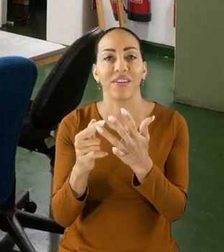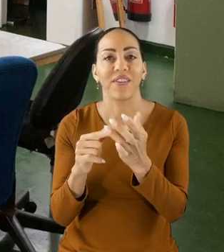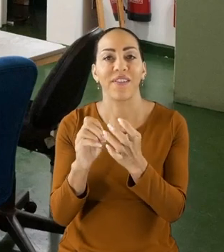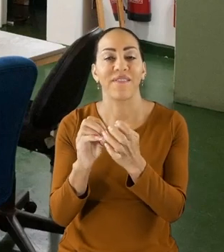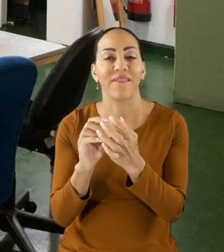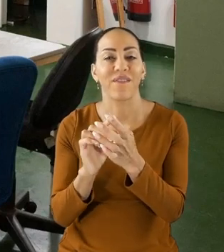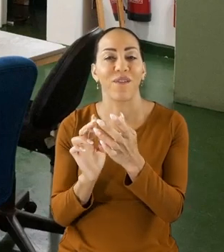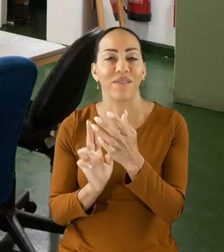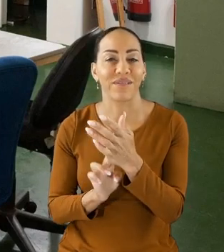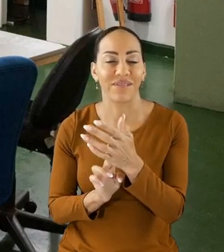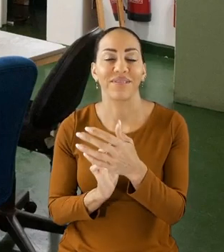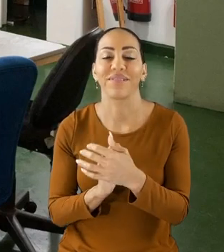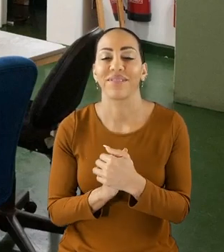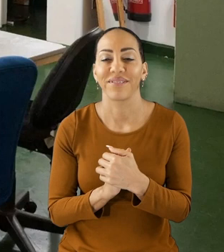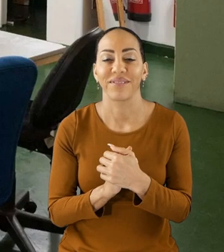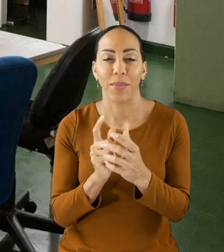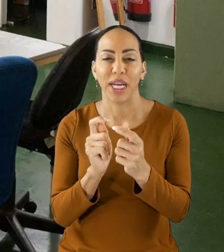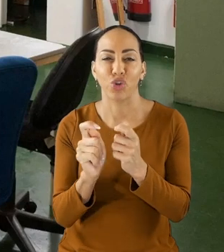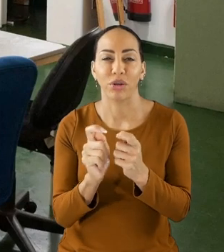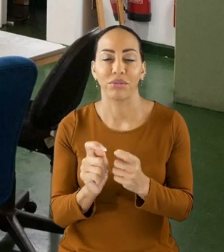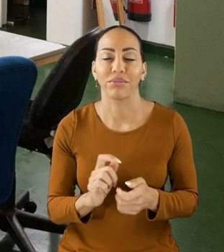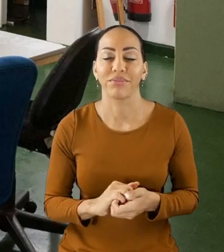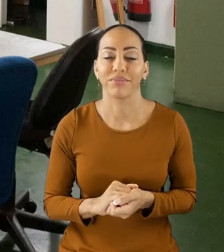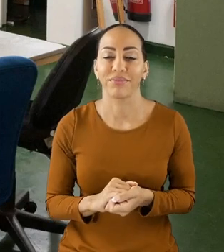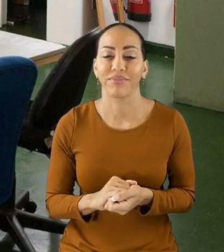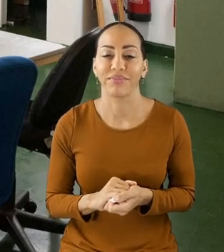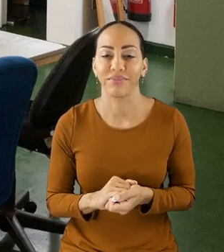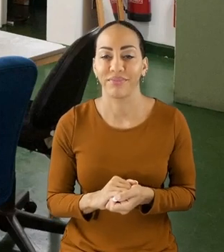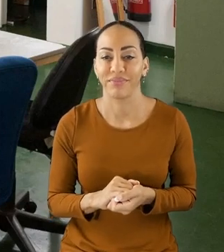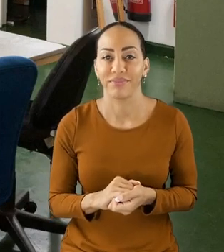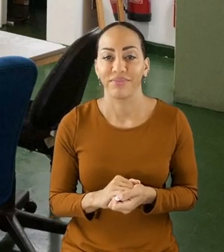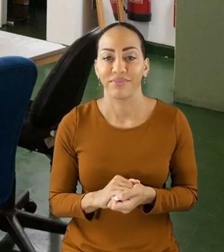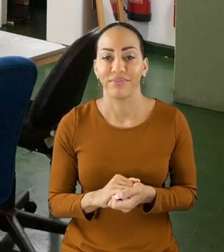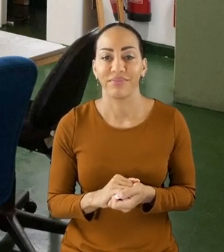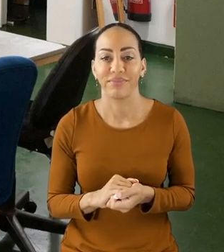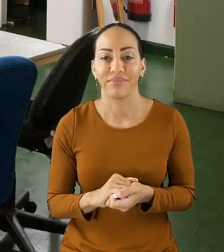Siobhan in as well. One second, and I'll just adjust that.